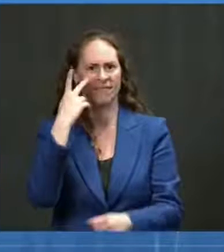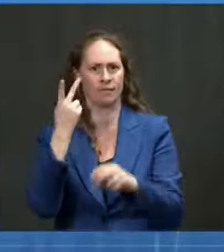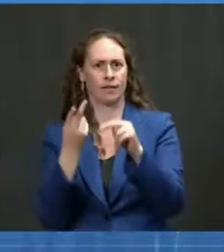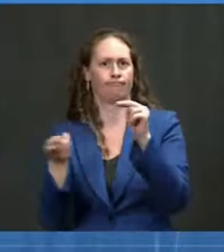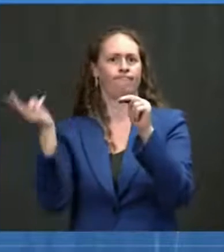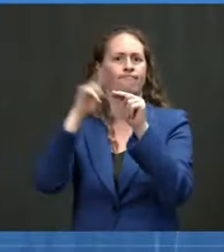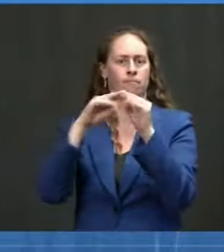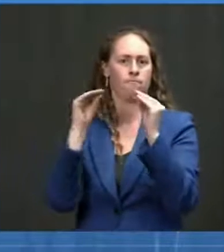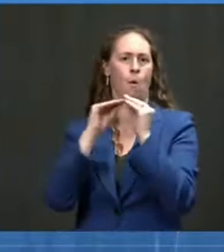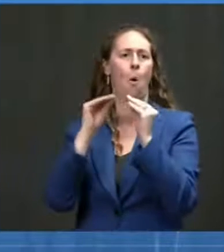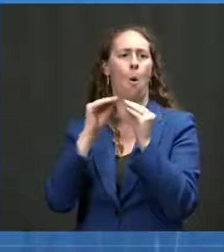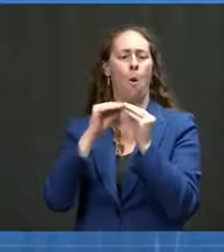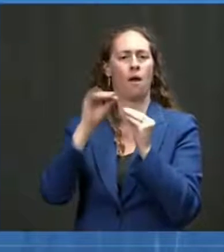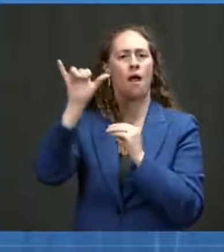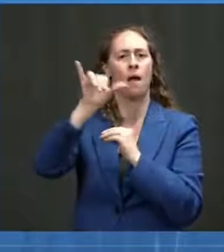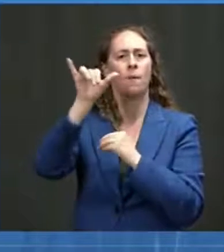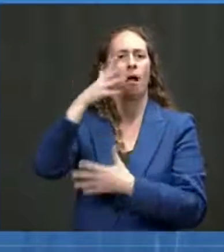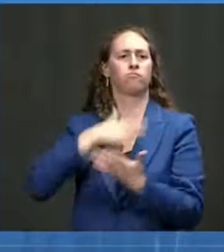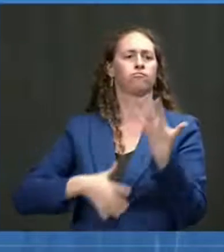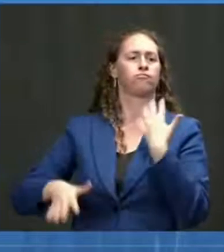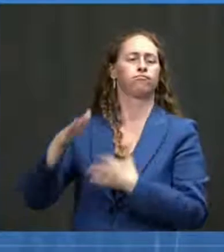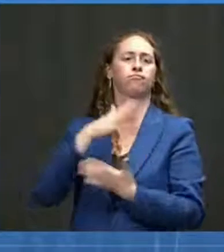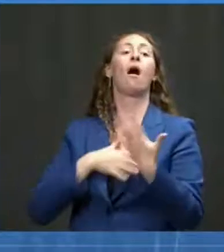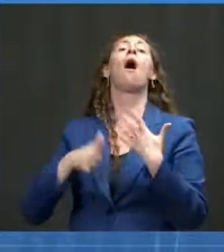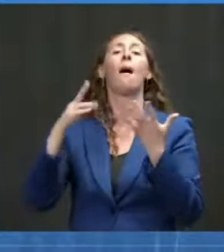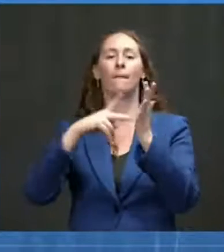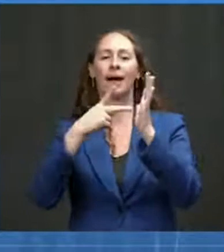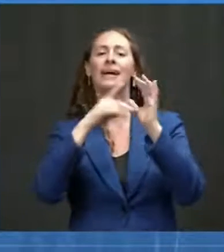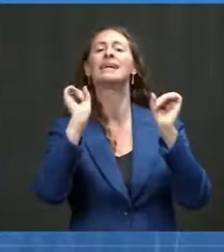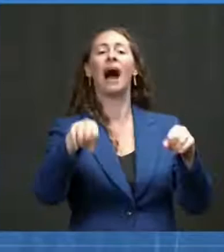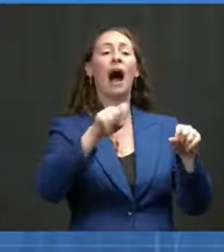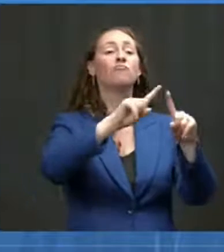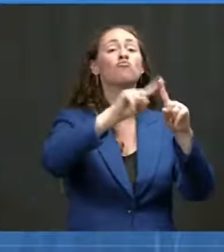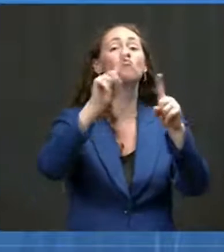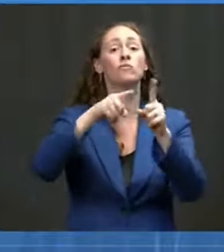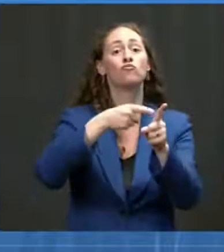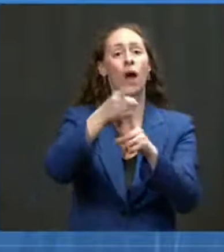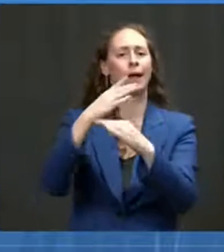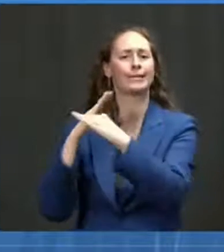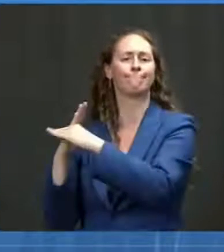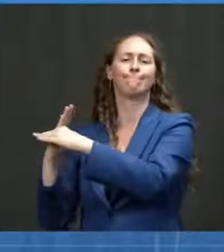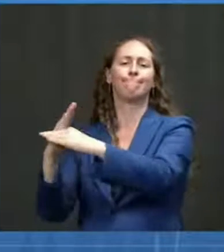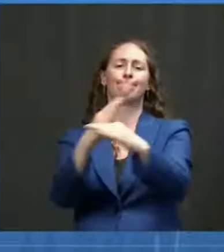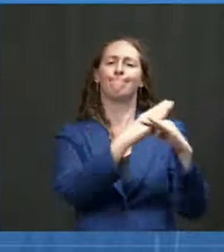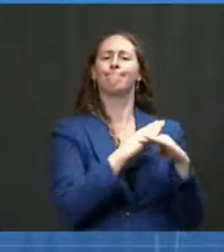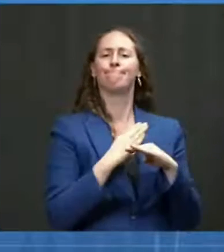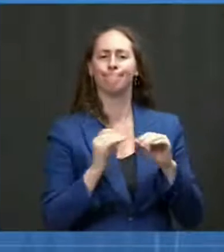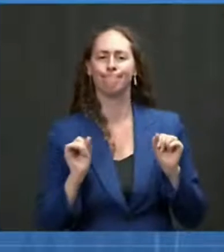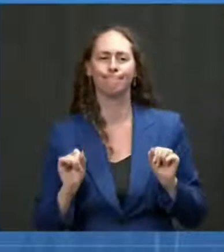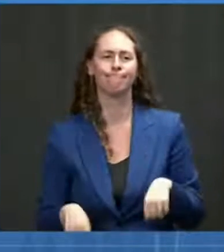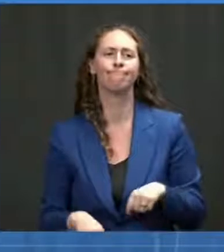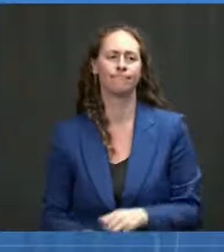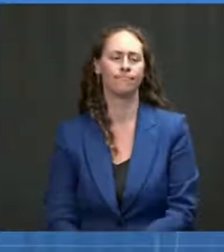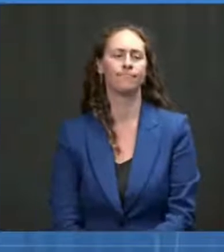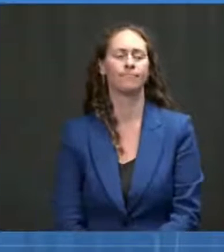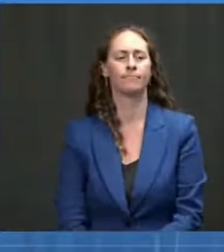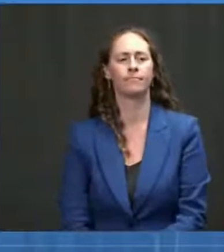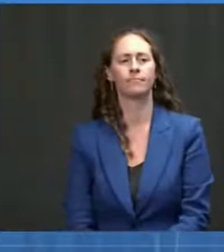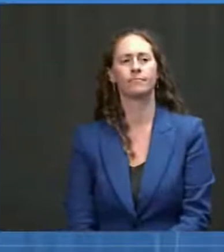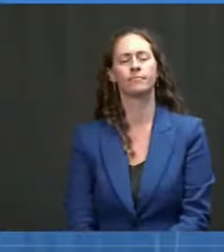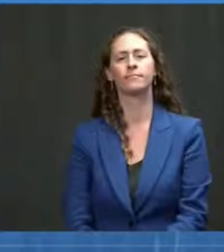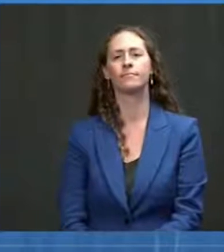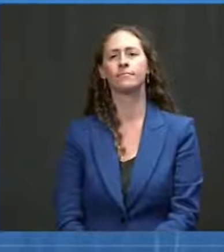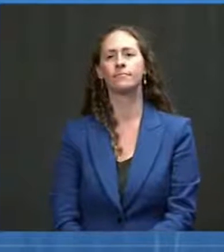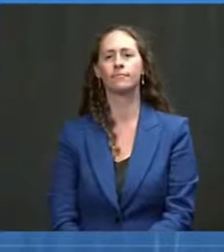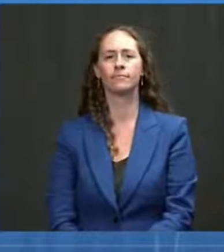against the 614G, the B1351, the P1, and in the Pfizer data, which you expect